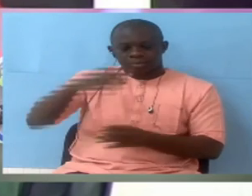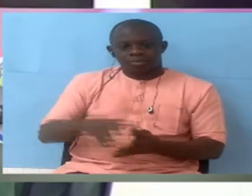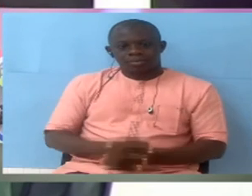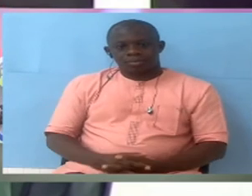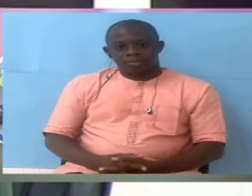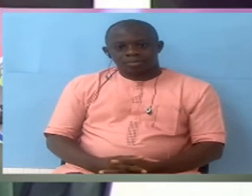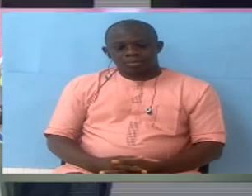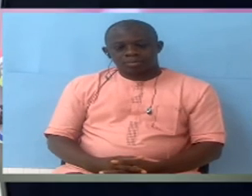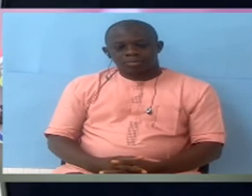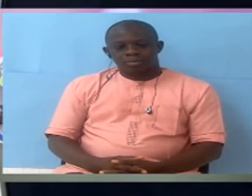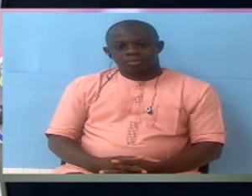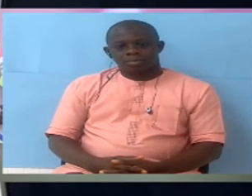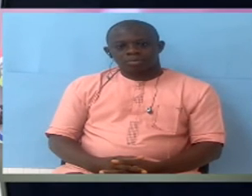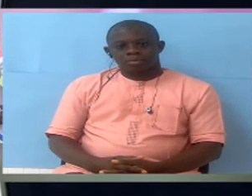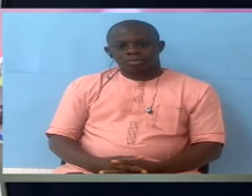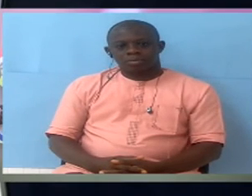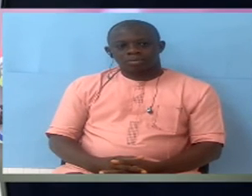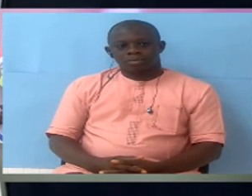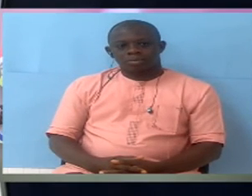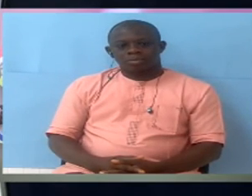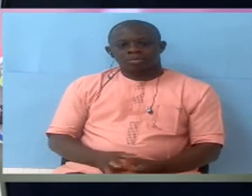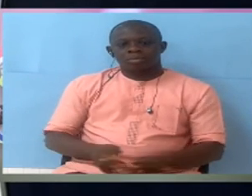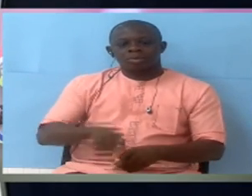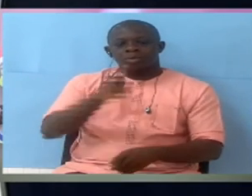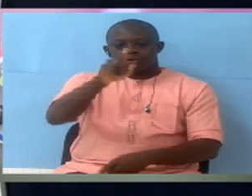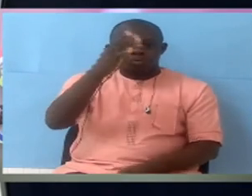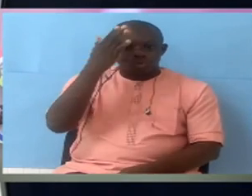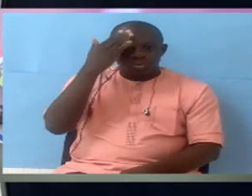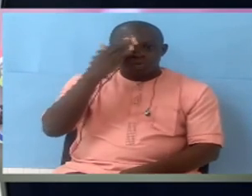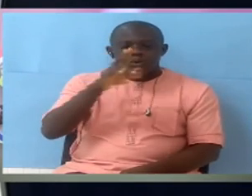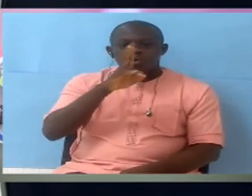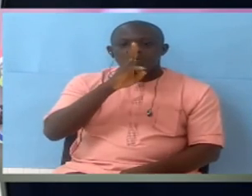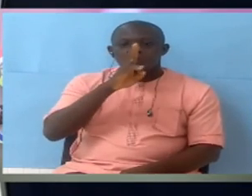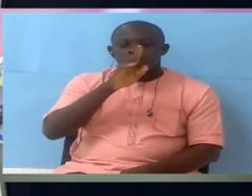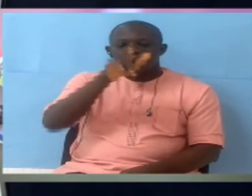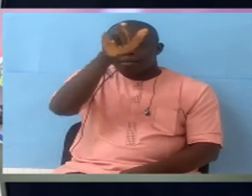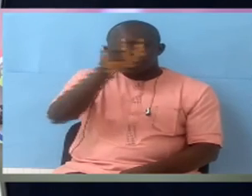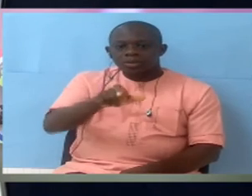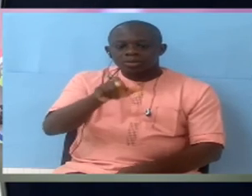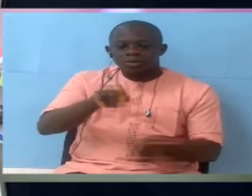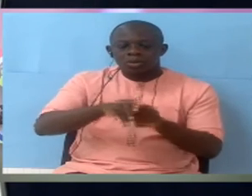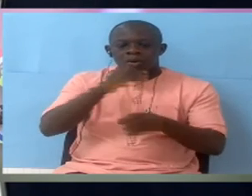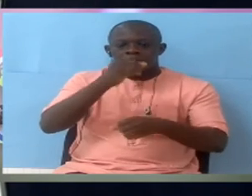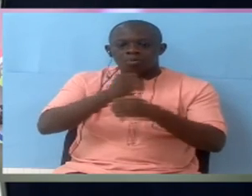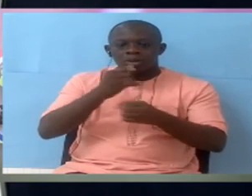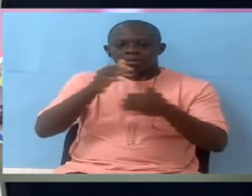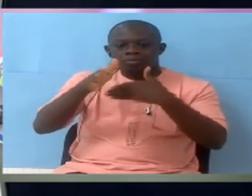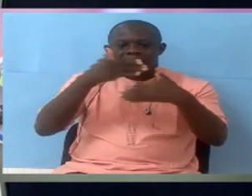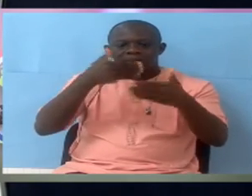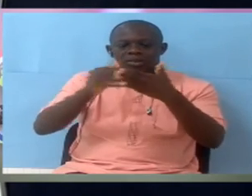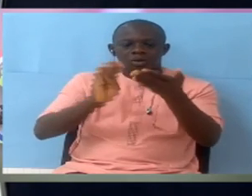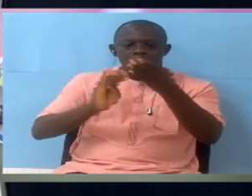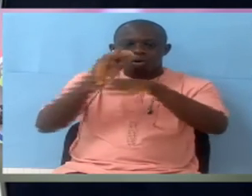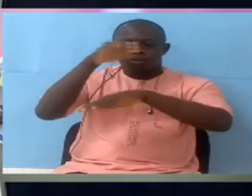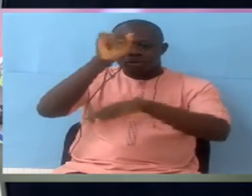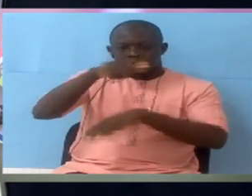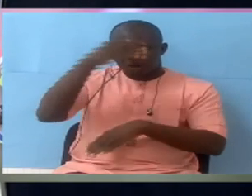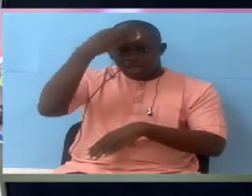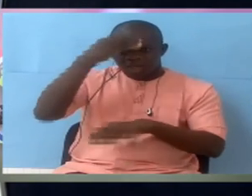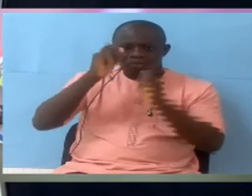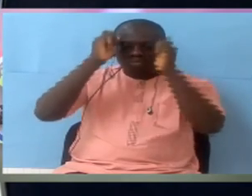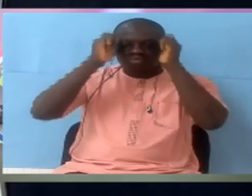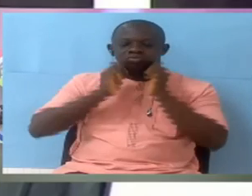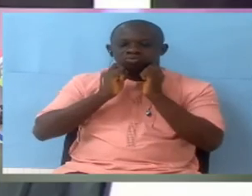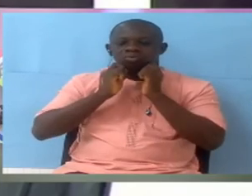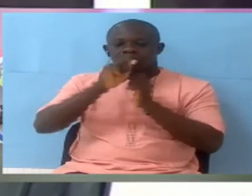Do you know who was the individual that placed the plastic bag over your head? Hamon nga kanala solalon mbusi nylon yoy.